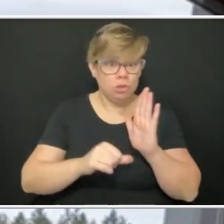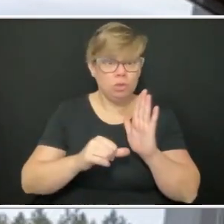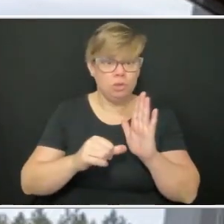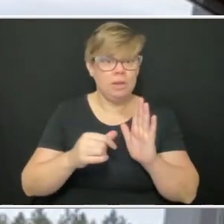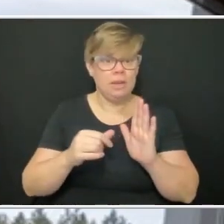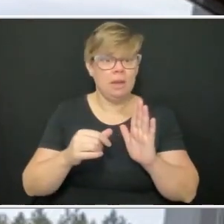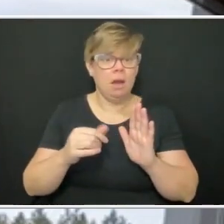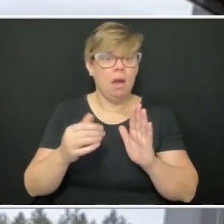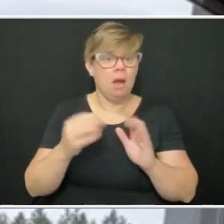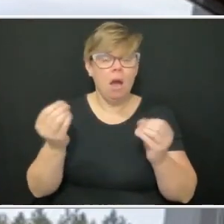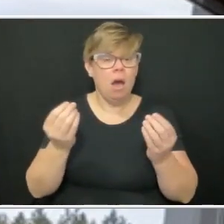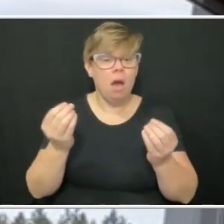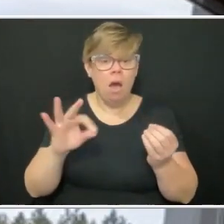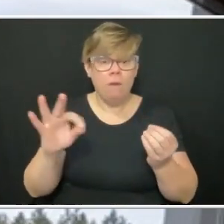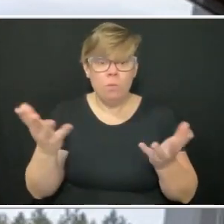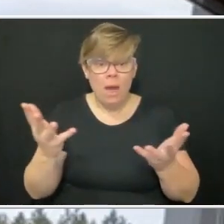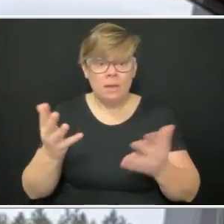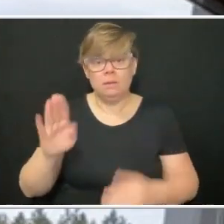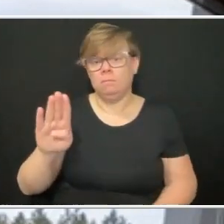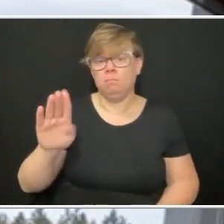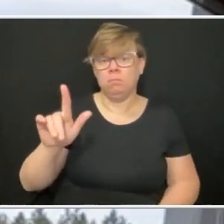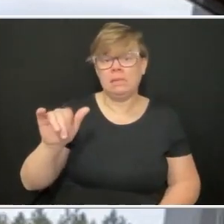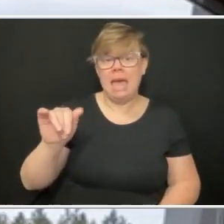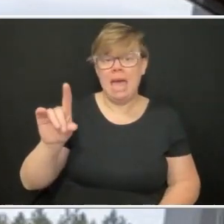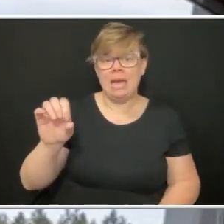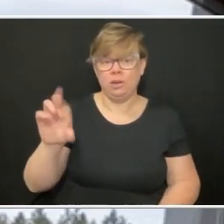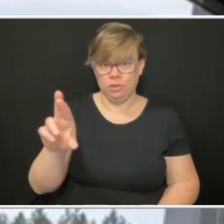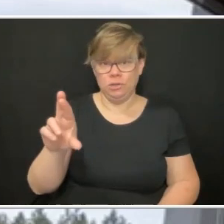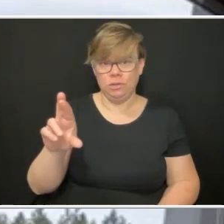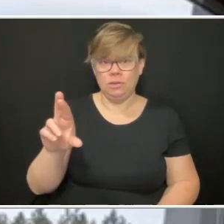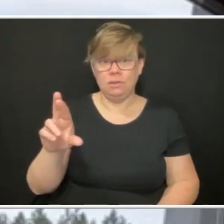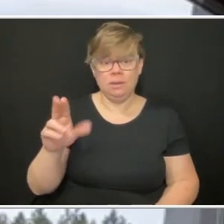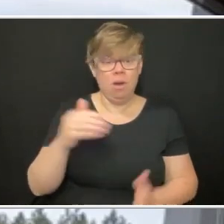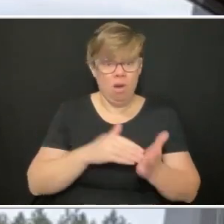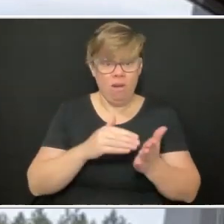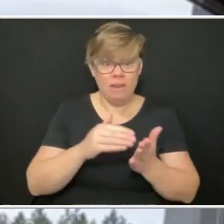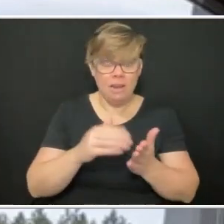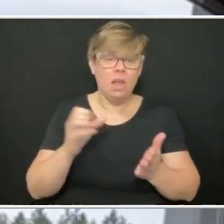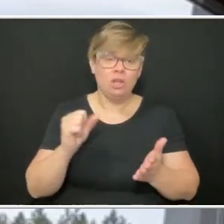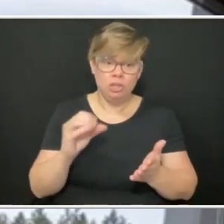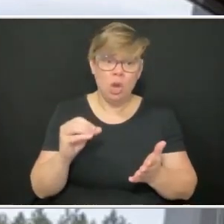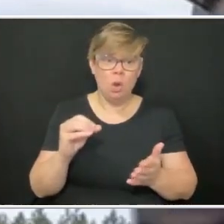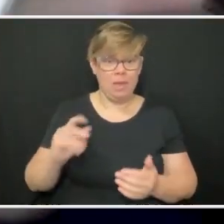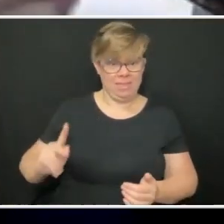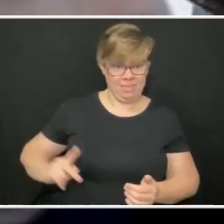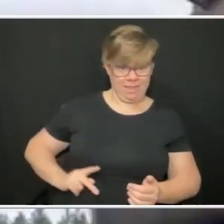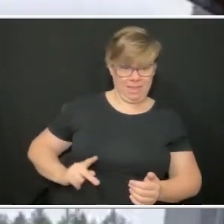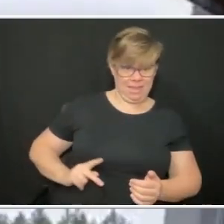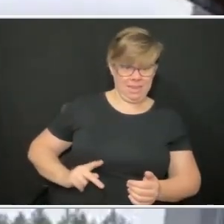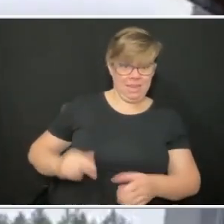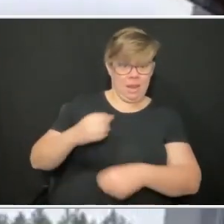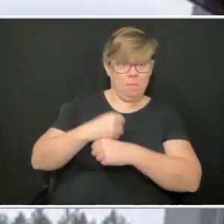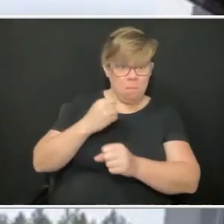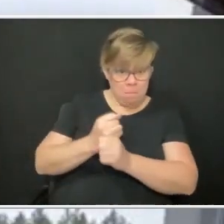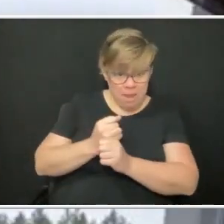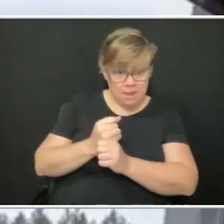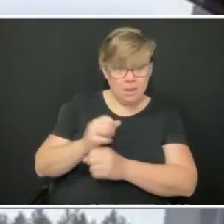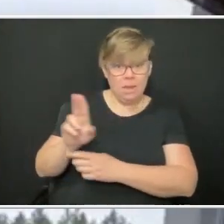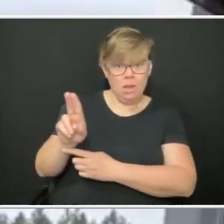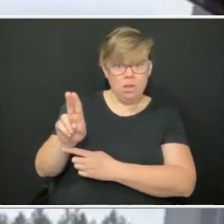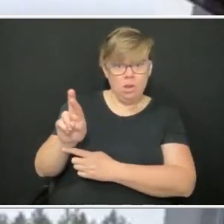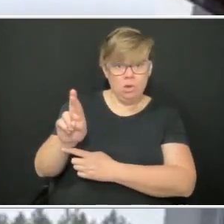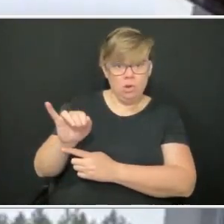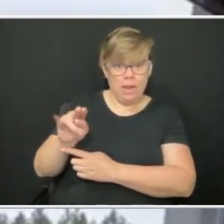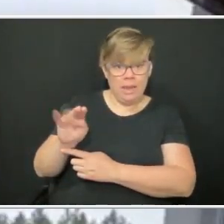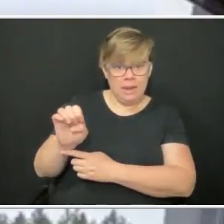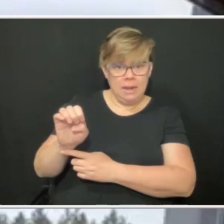our pediatric urology colleagues that have helped facilitate not only does a kidney make the urine, but we also have to get rid of the urine. So